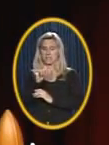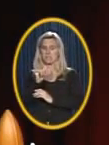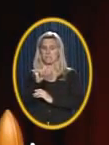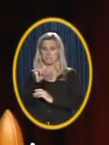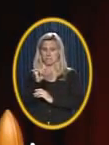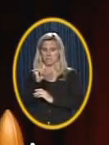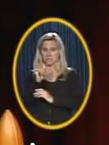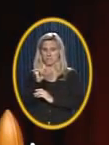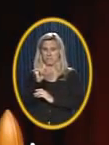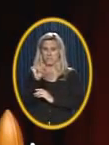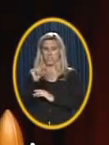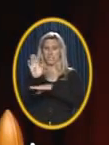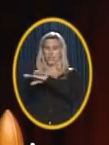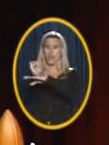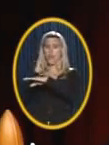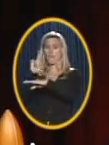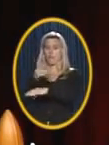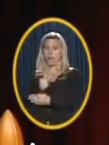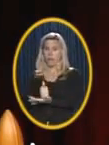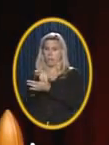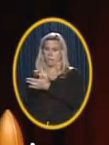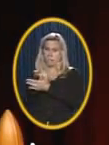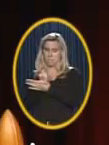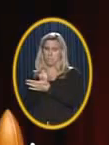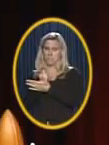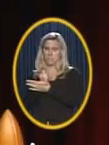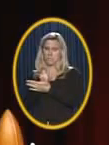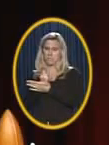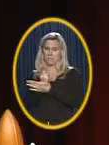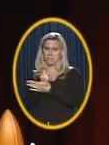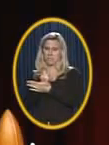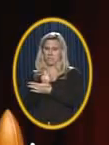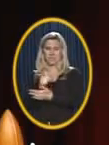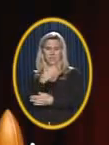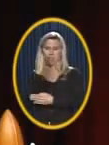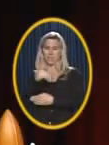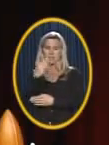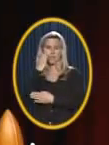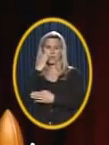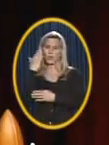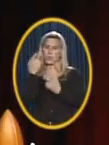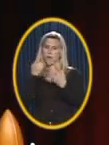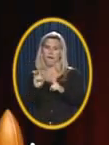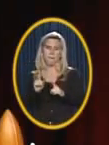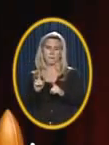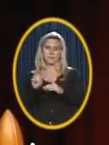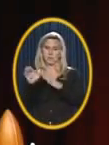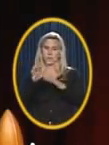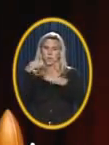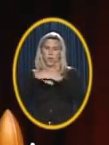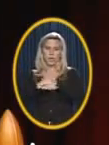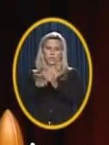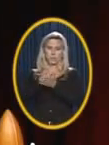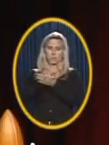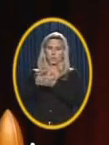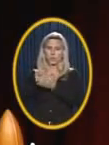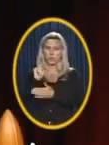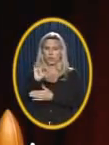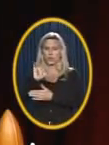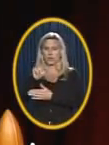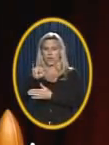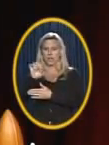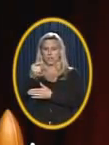could call some help. But they never knew what hit them when you walk into a pure